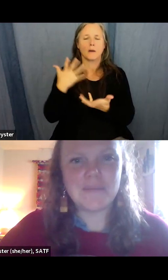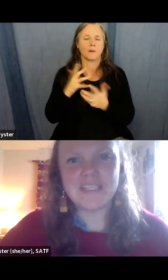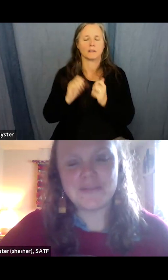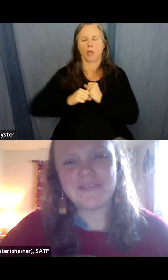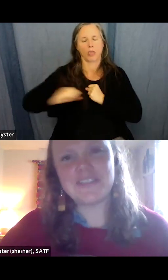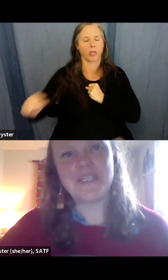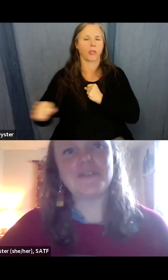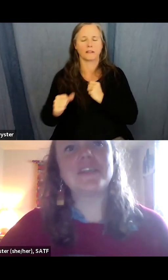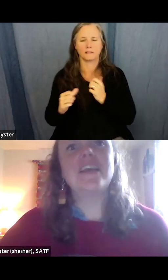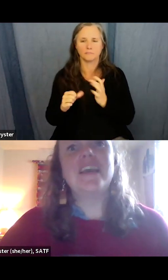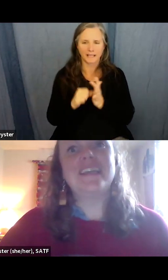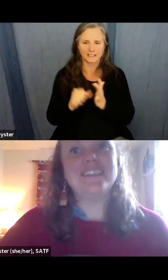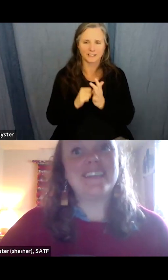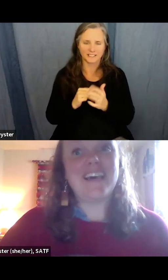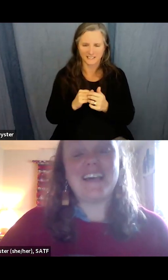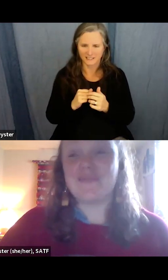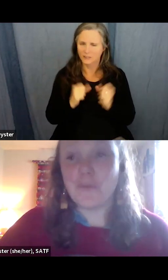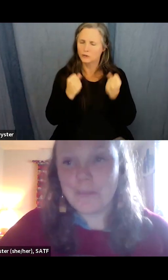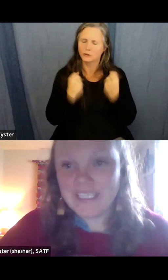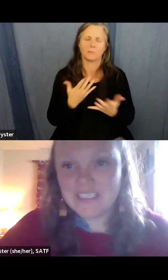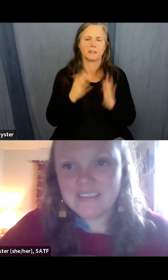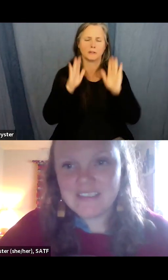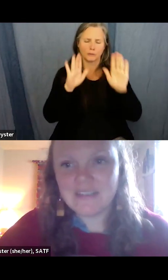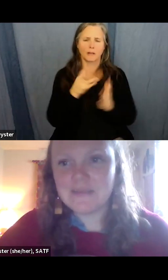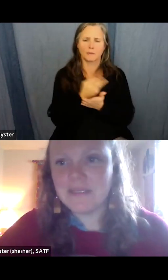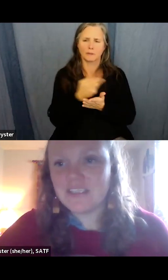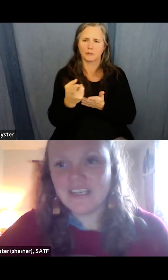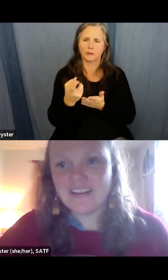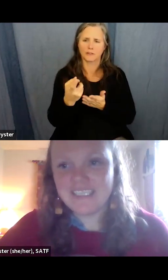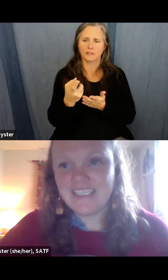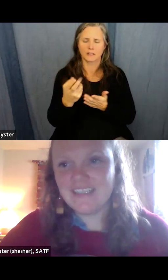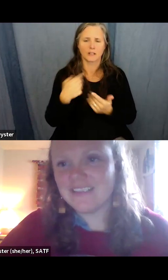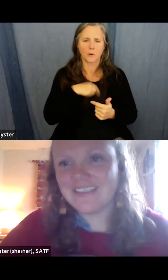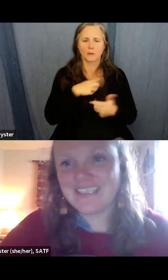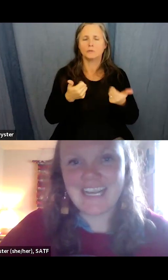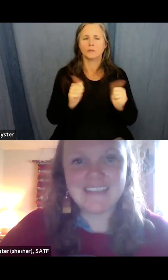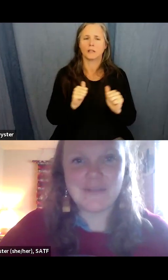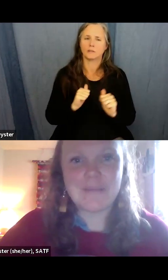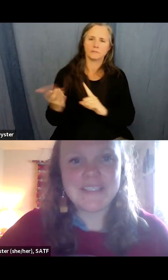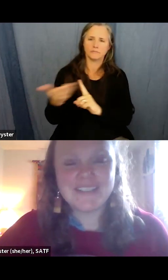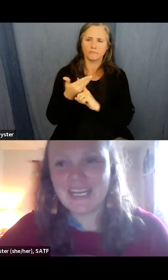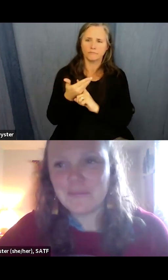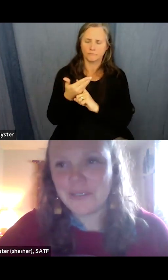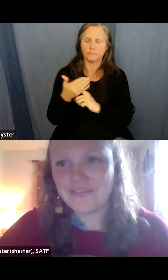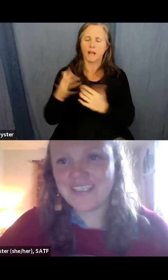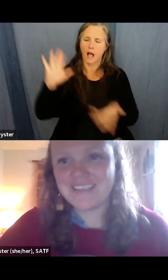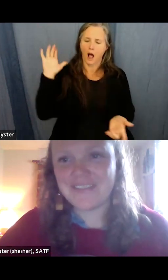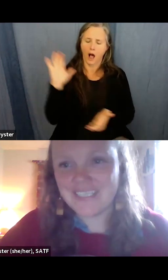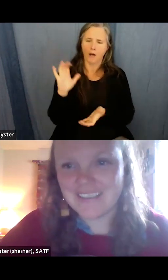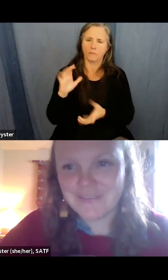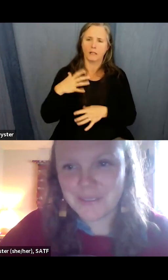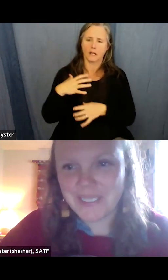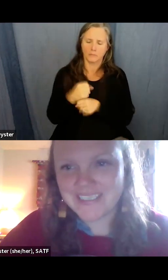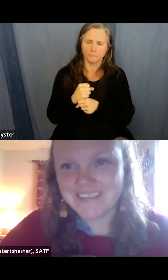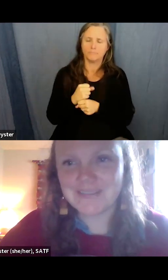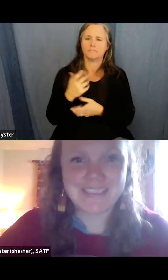manual, desk reference manual has 4 pages, and I was messaging Carly earlier that I had to drop it down to 9-point font to fit